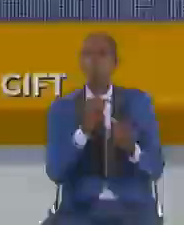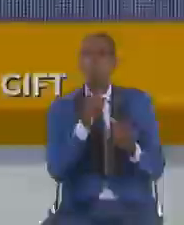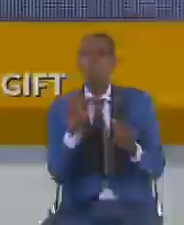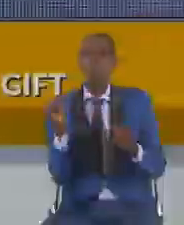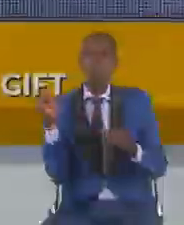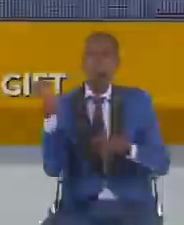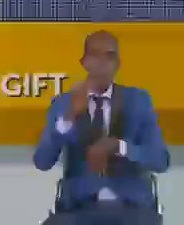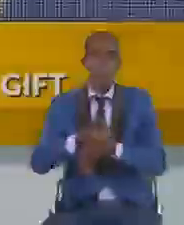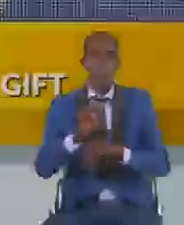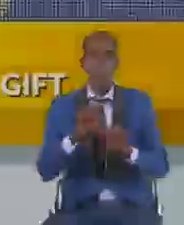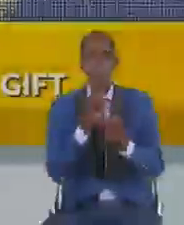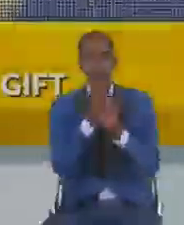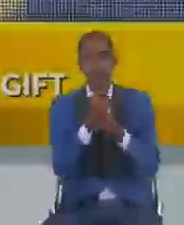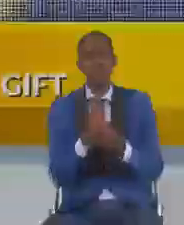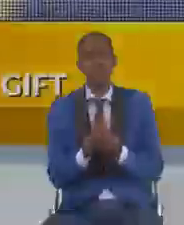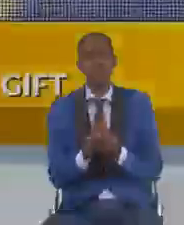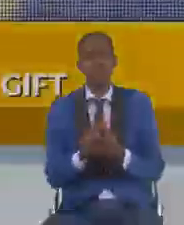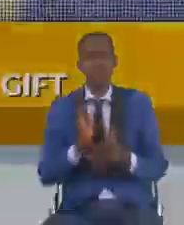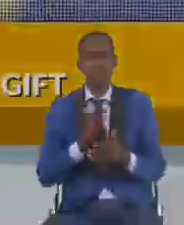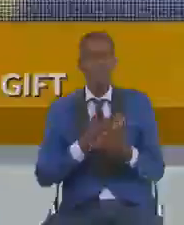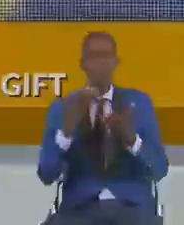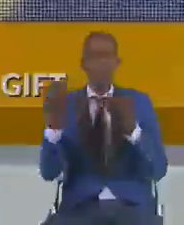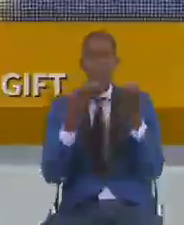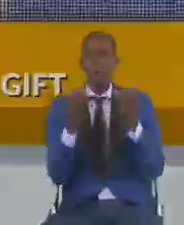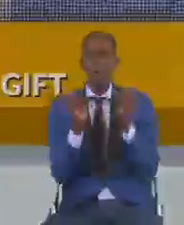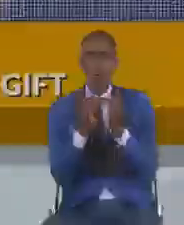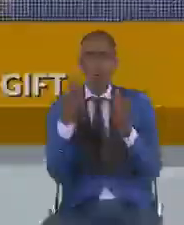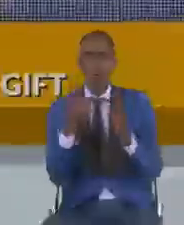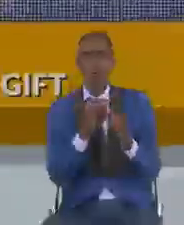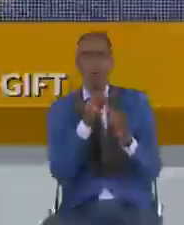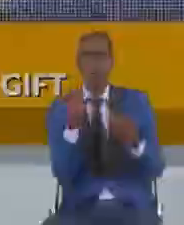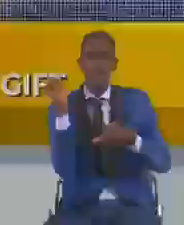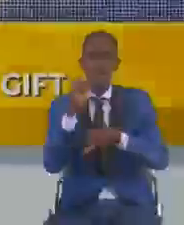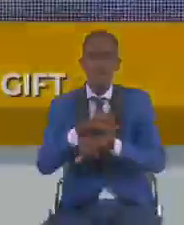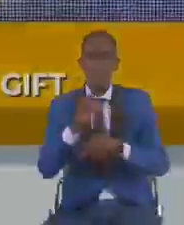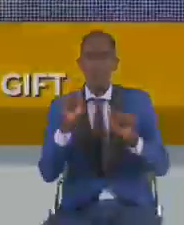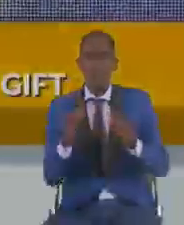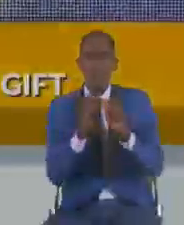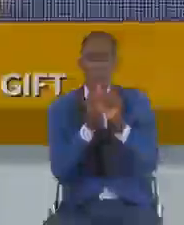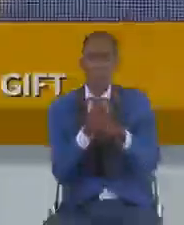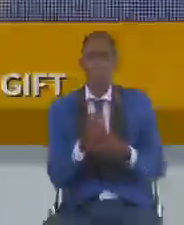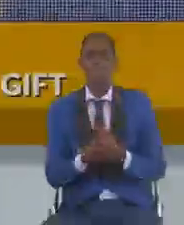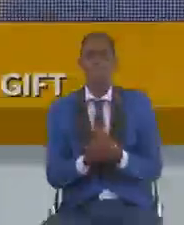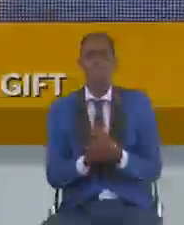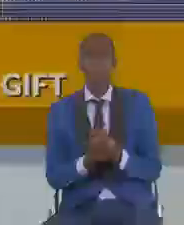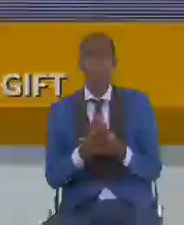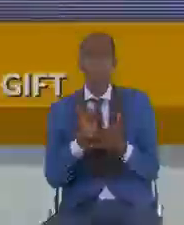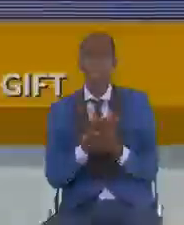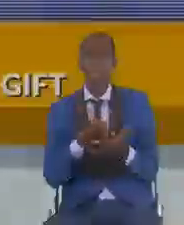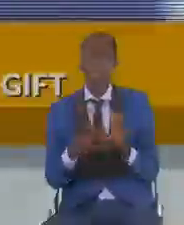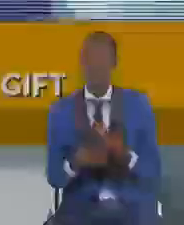unsurpassable gift. Our service with the unsurpassable gift. That